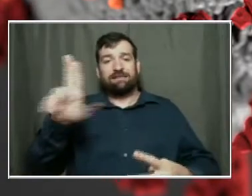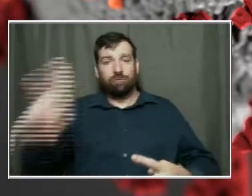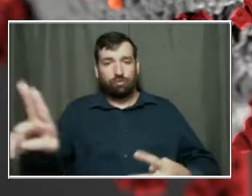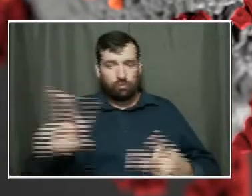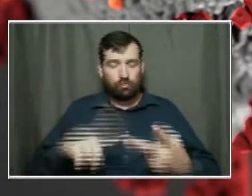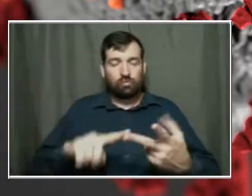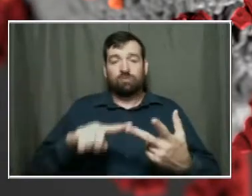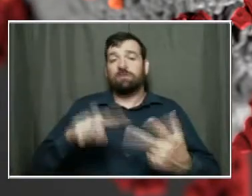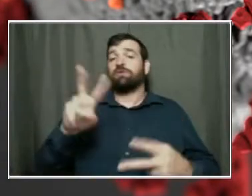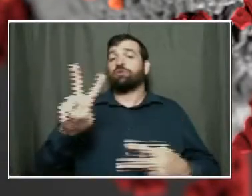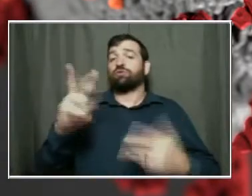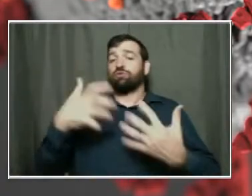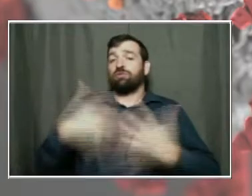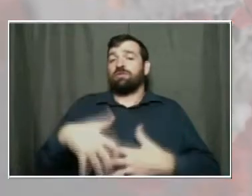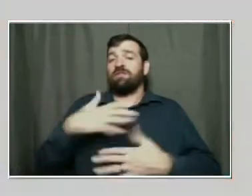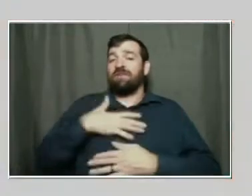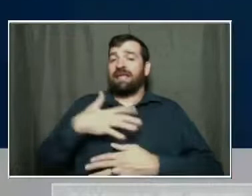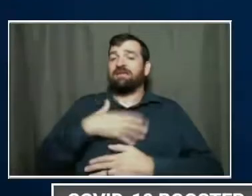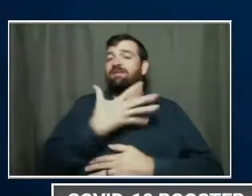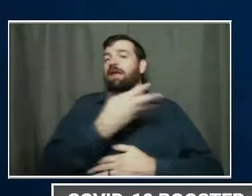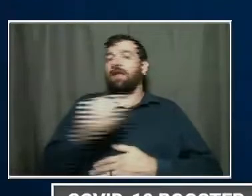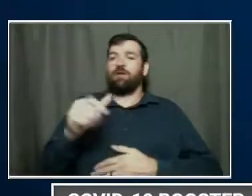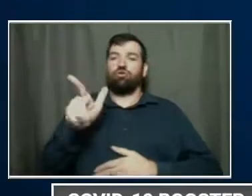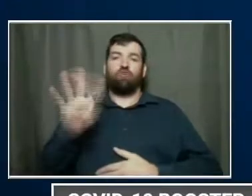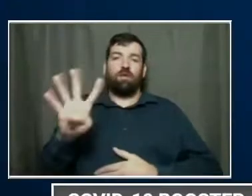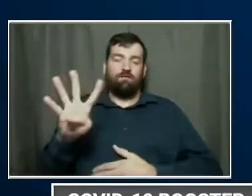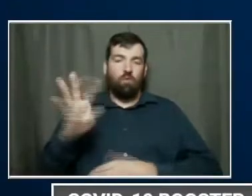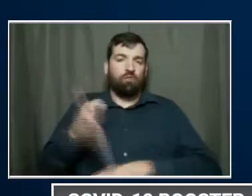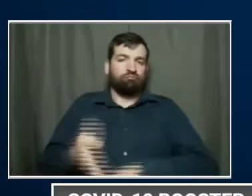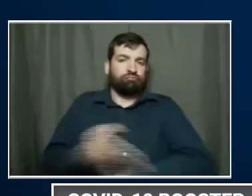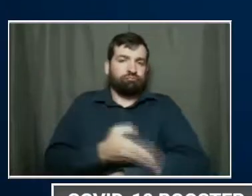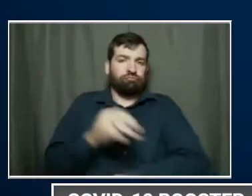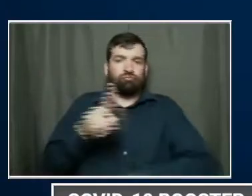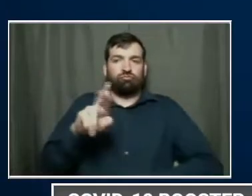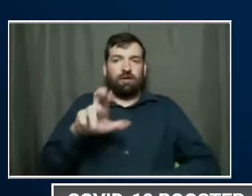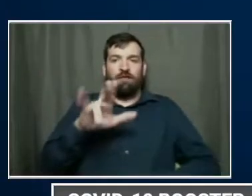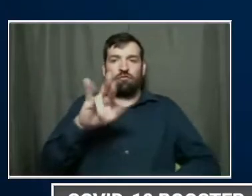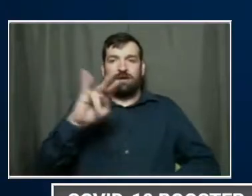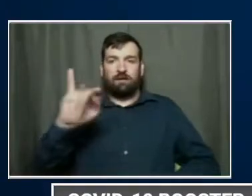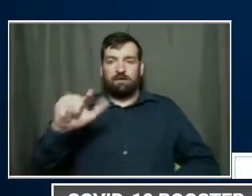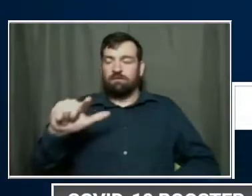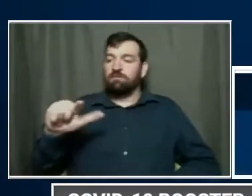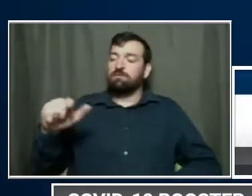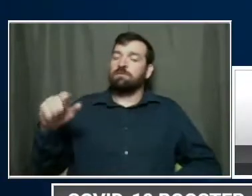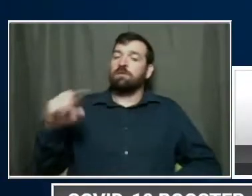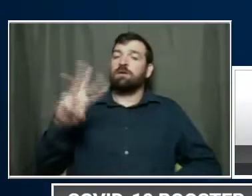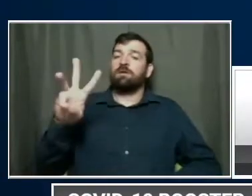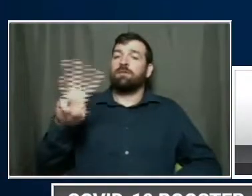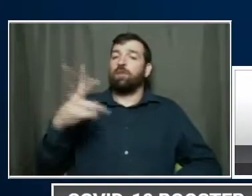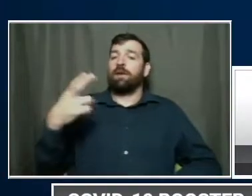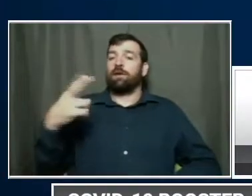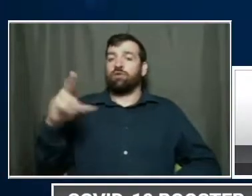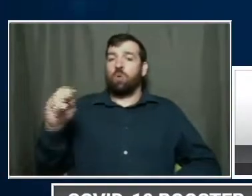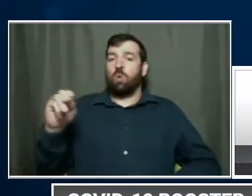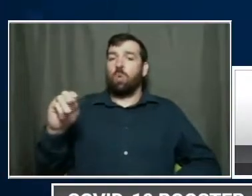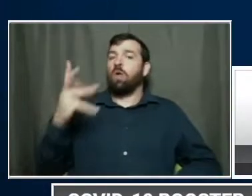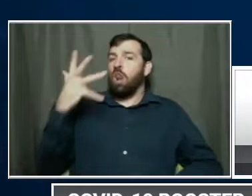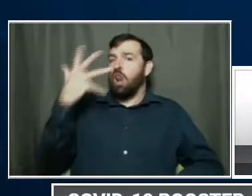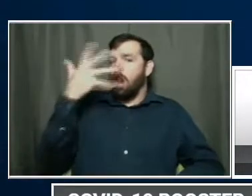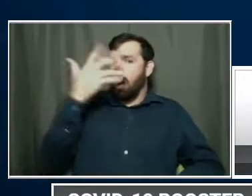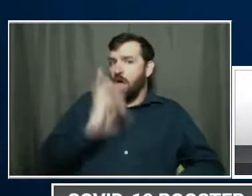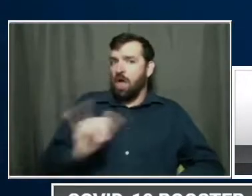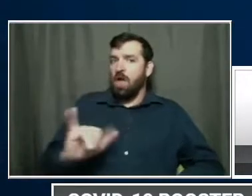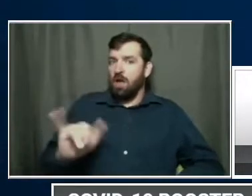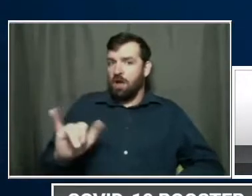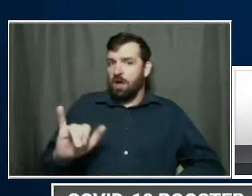recovering. All right, we got a couple of headlines I want to get to and just get your thoughts. The World Health Organization says it appears that the end of this